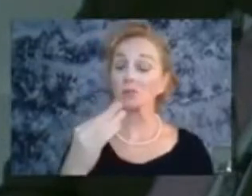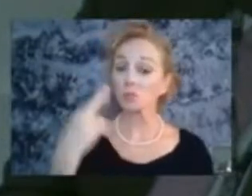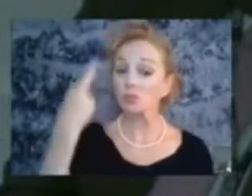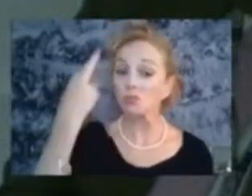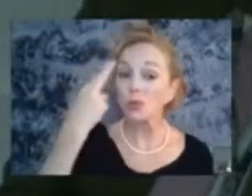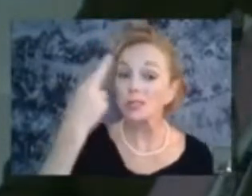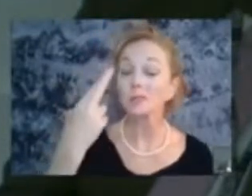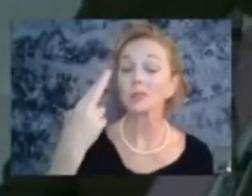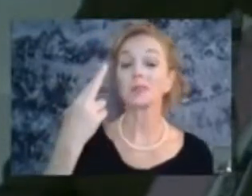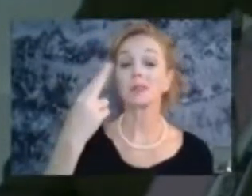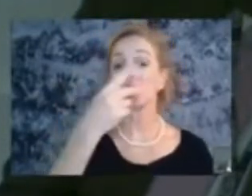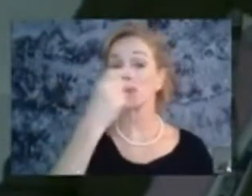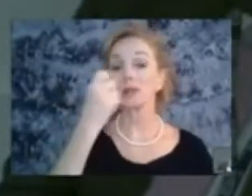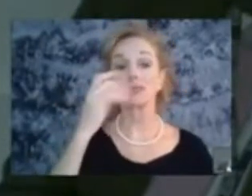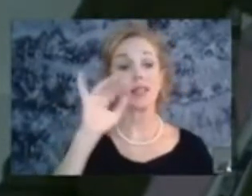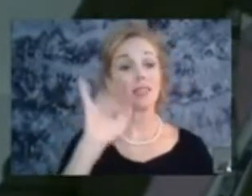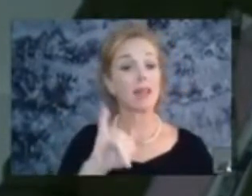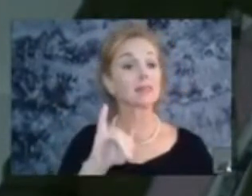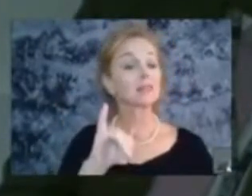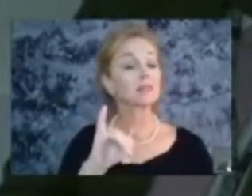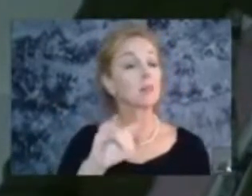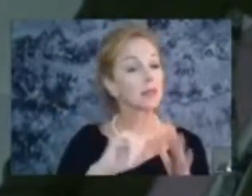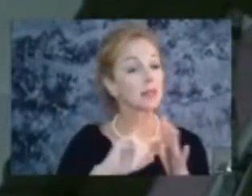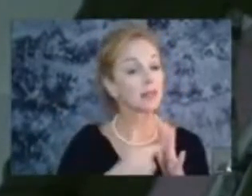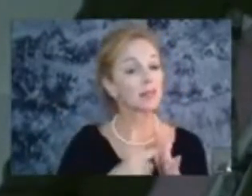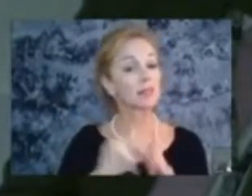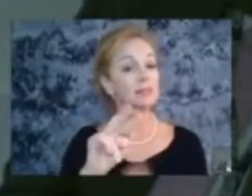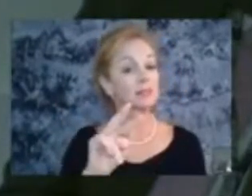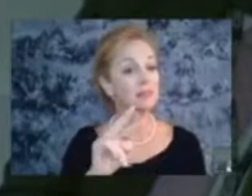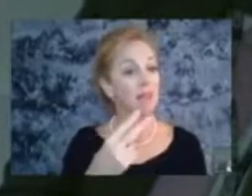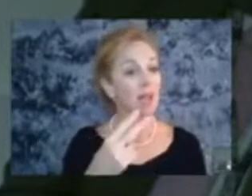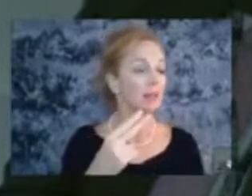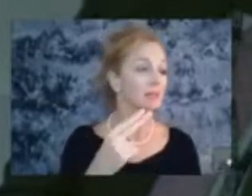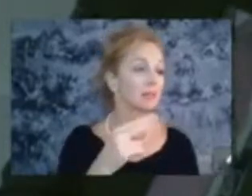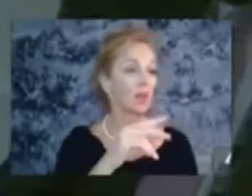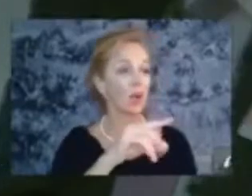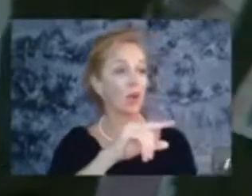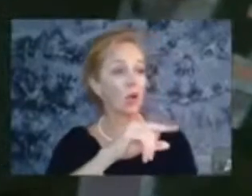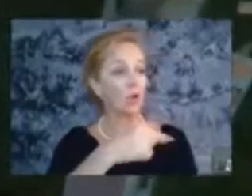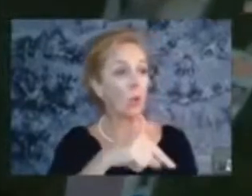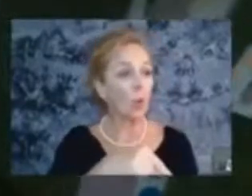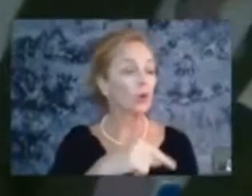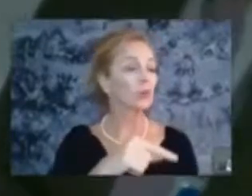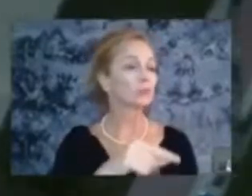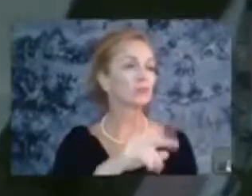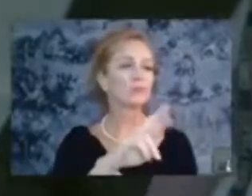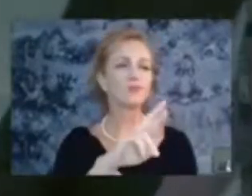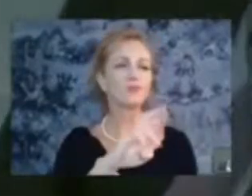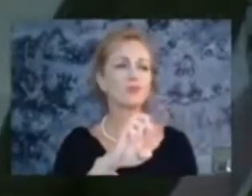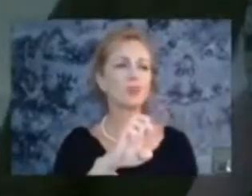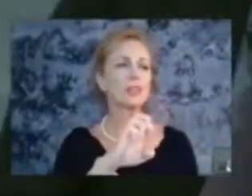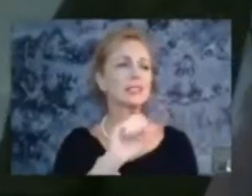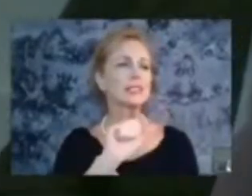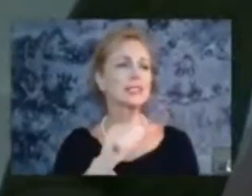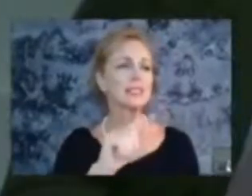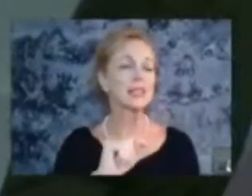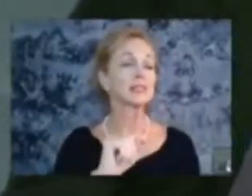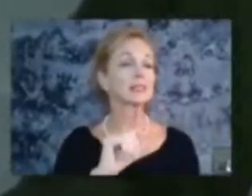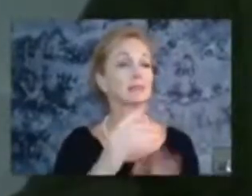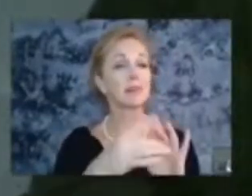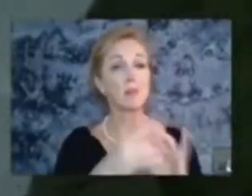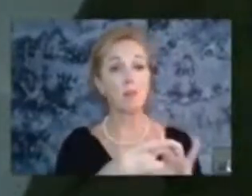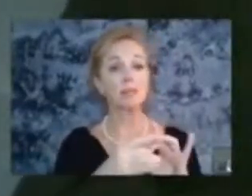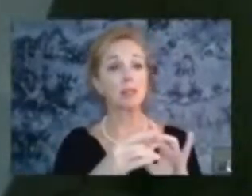second quarter. It's a reset for kids. It's a reset to be reorganized. Based on our dashboard, we could go